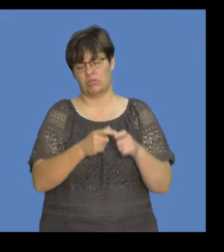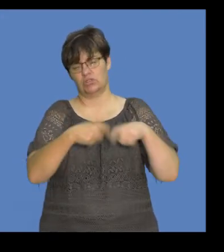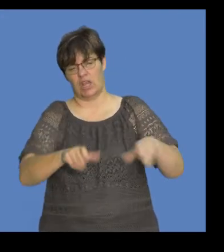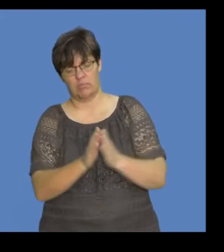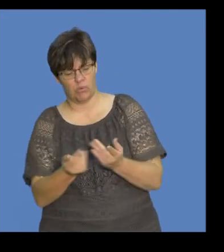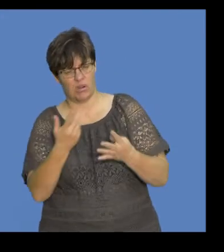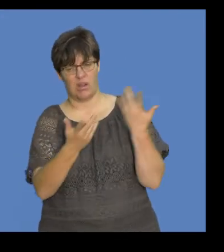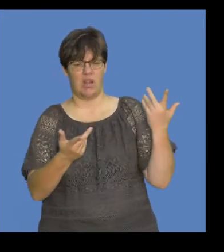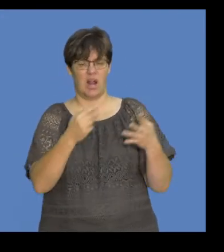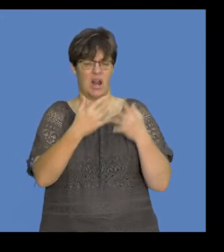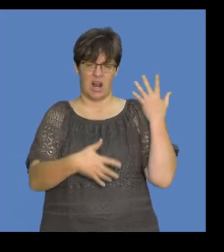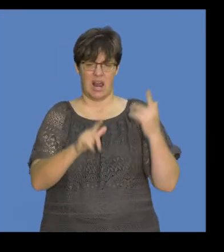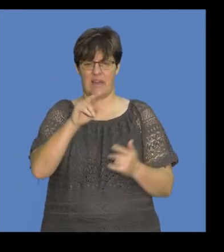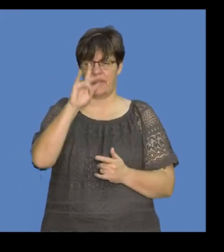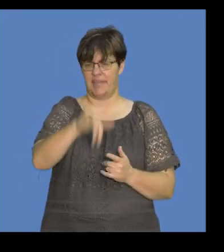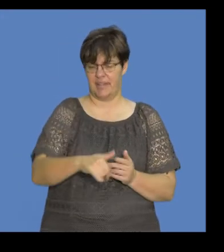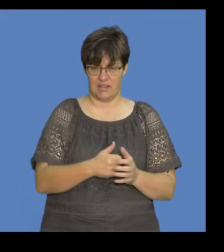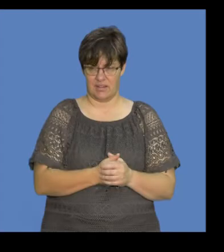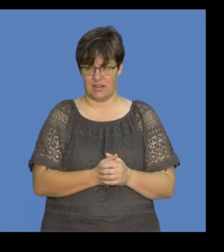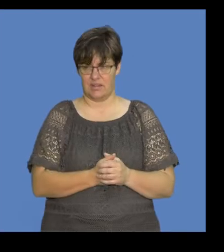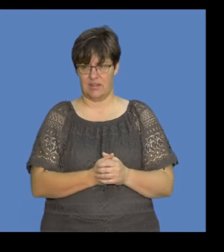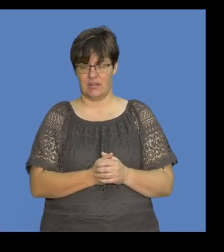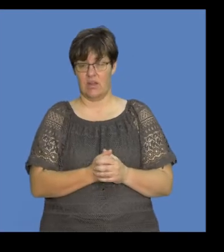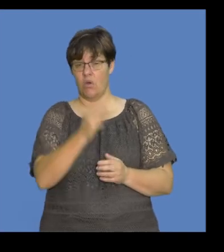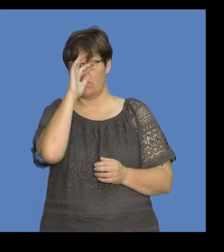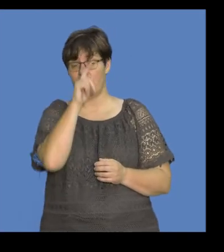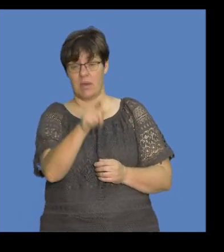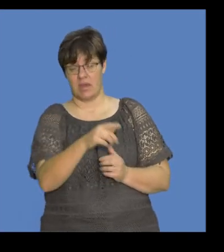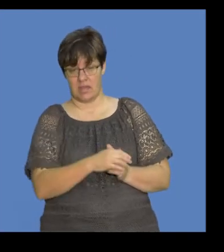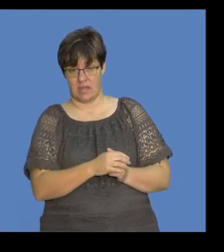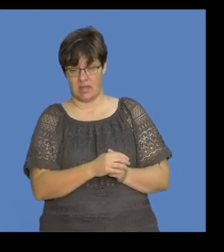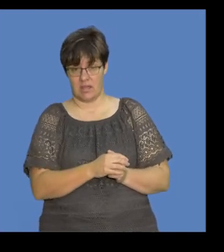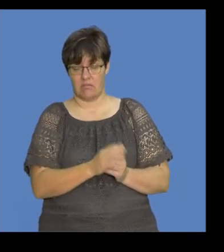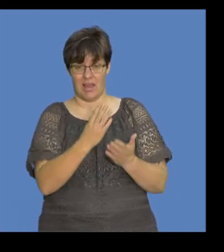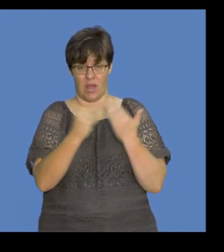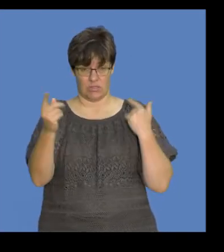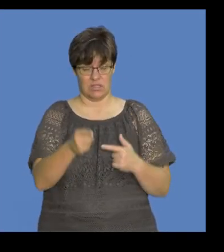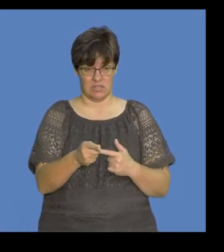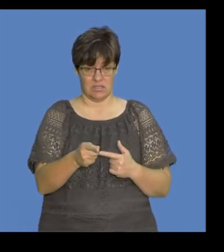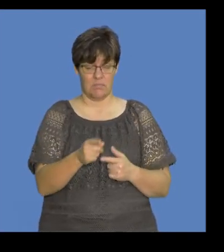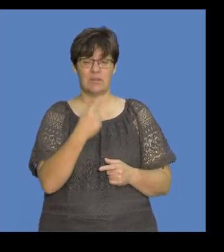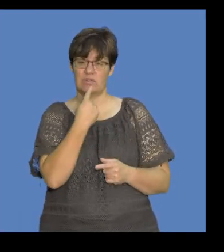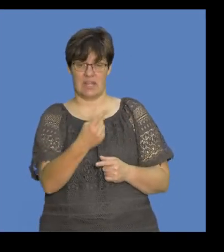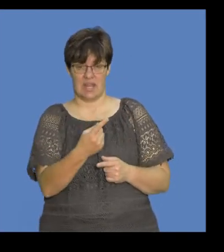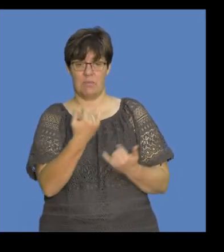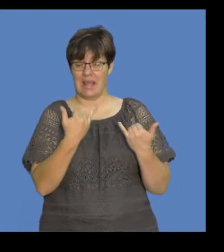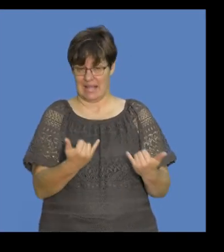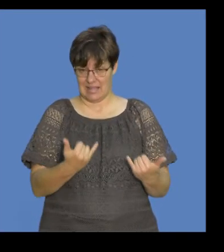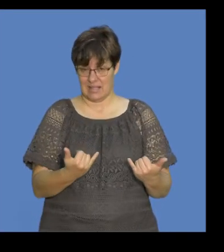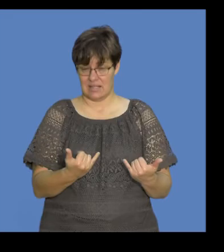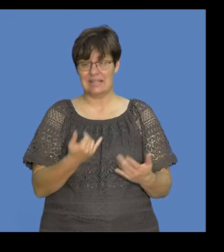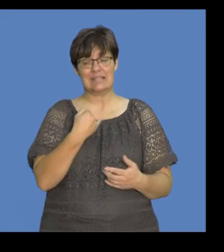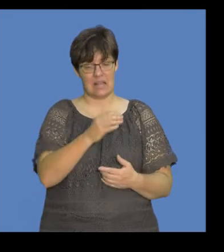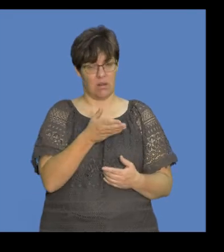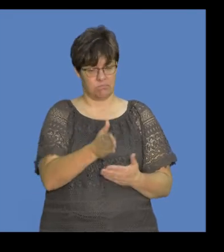Now obviously these here, remember what we said? On the way out, but let's mention it because currently still